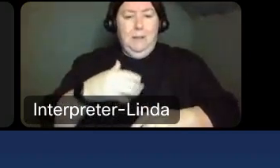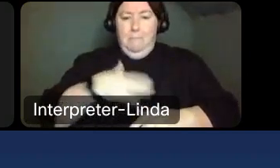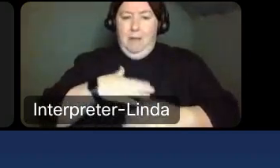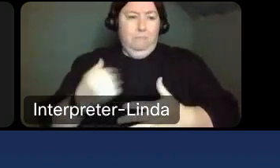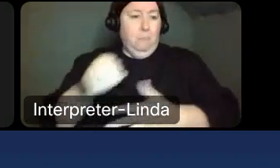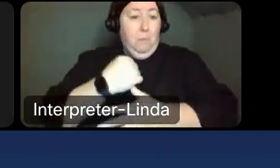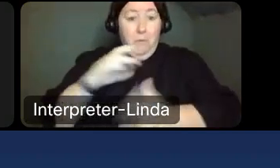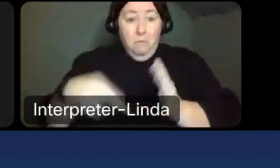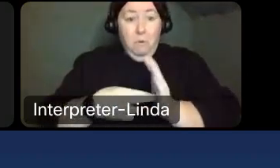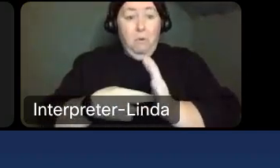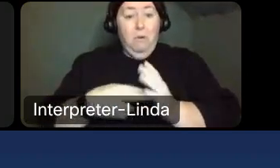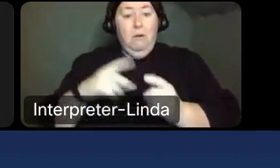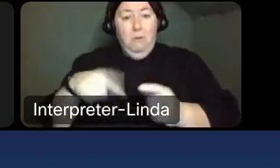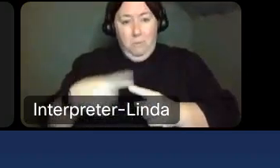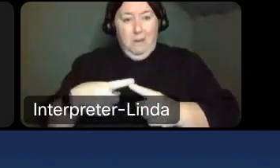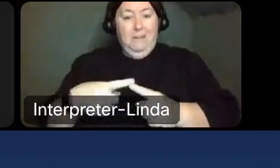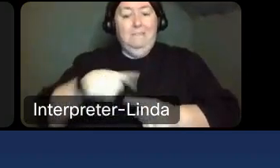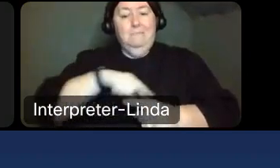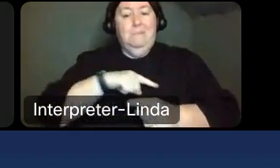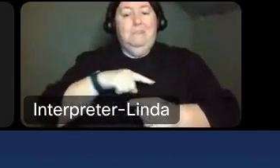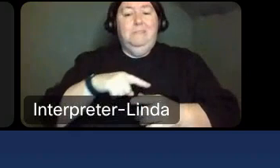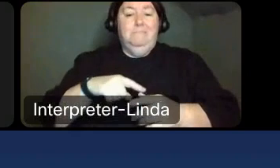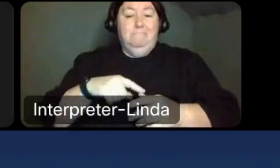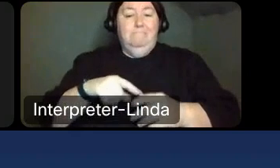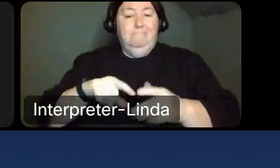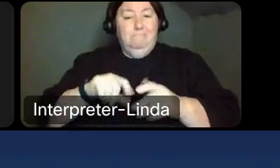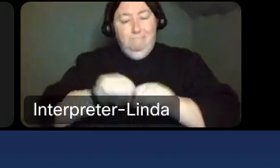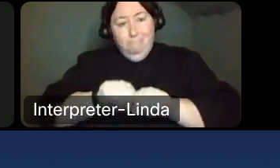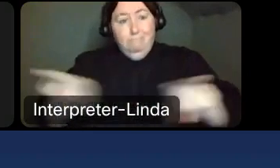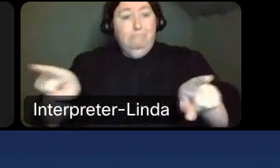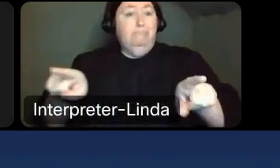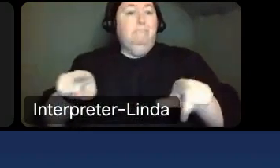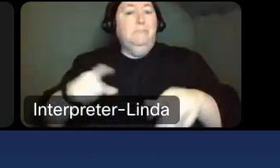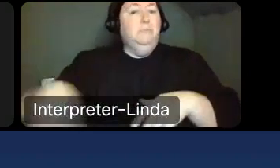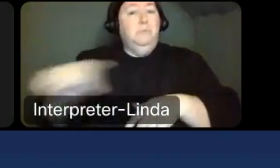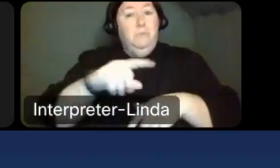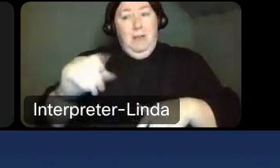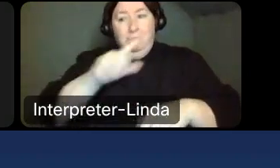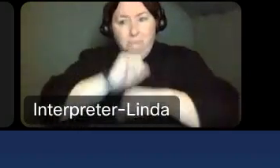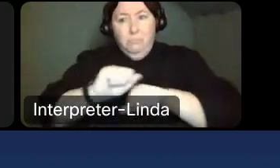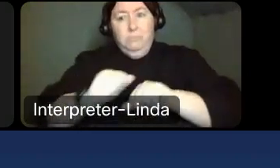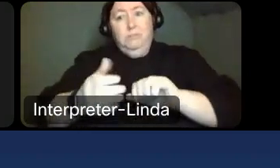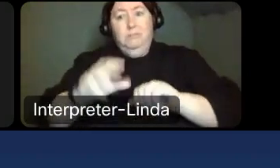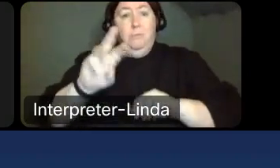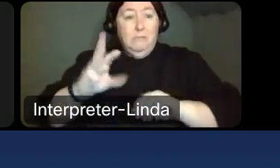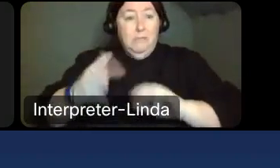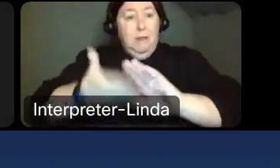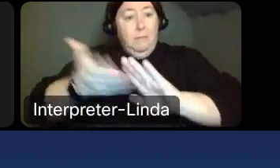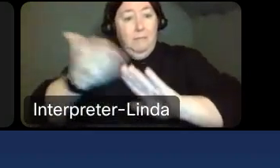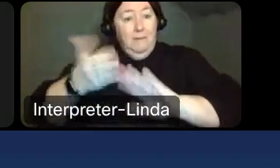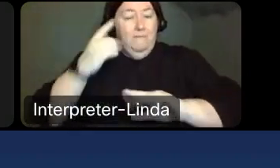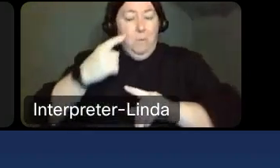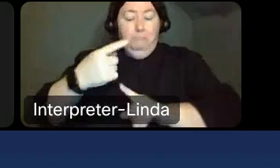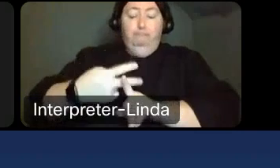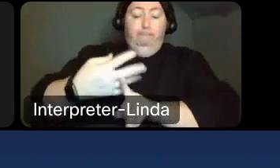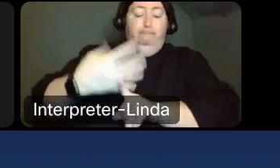primary role once we get this thing um, rolled out and it's live for the months that you have to complete